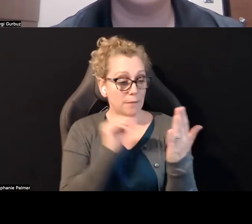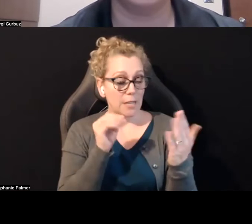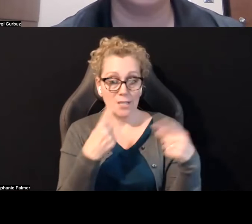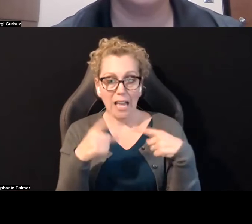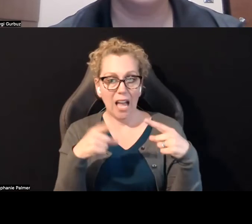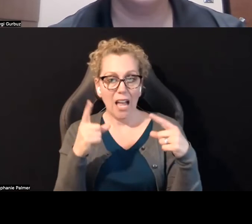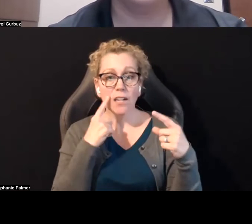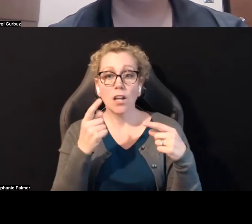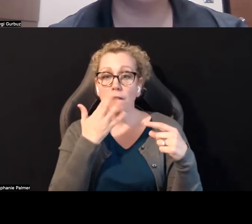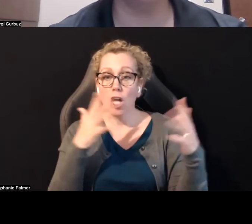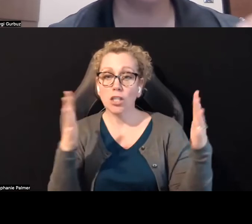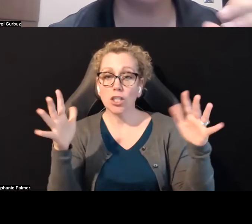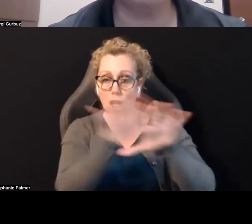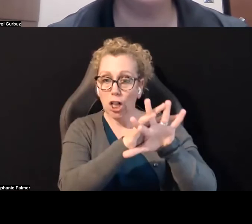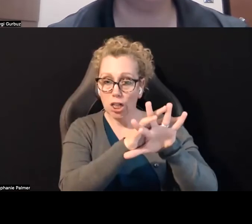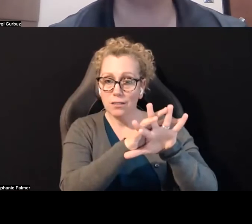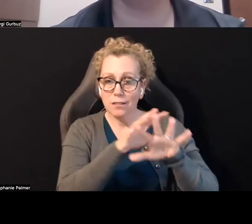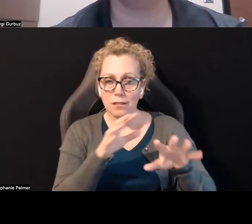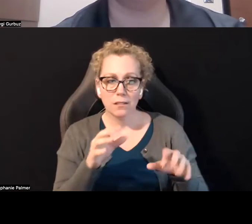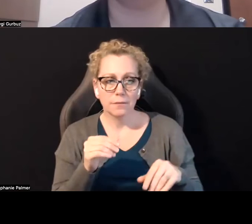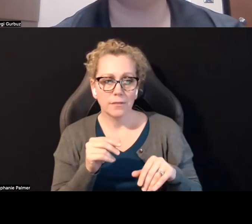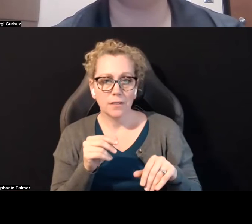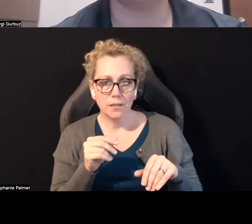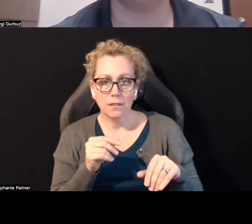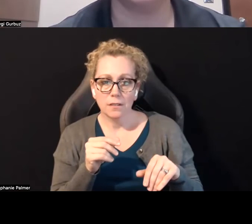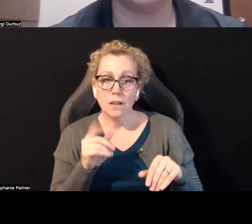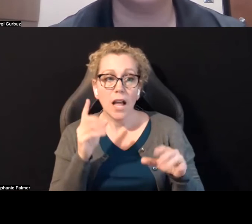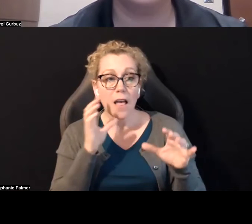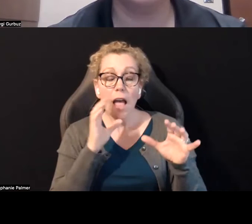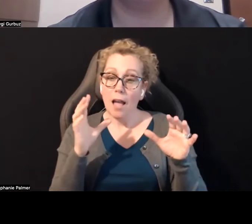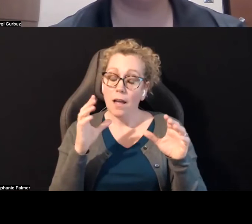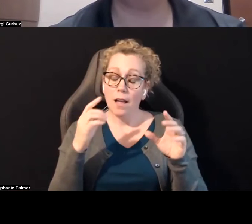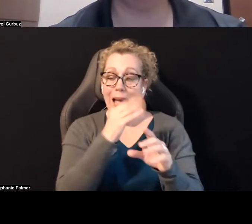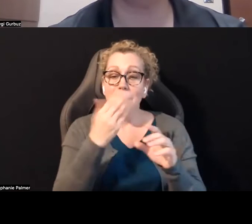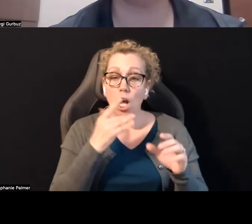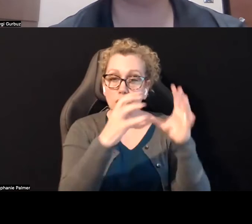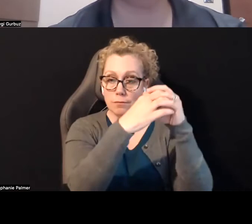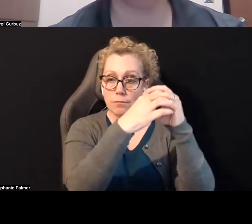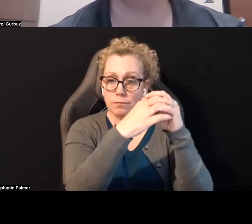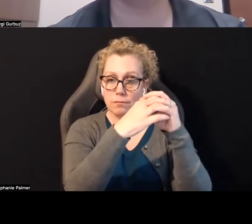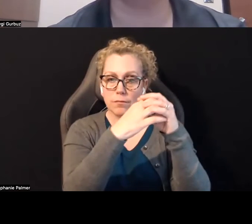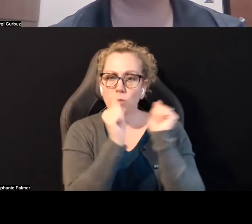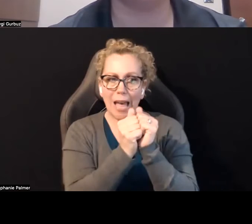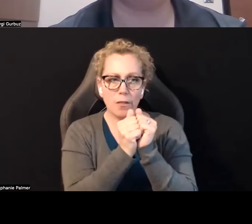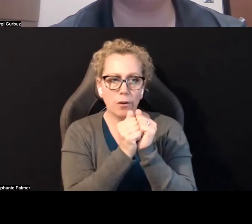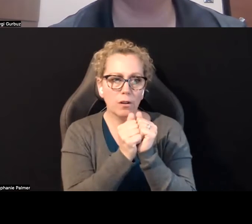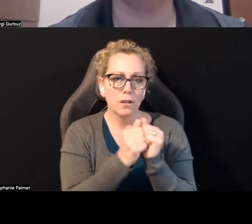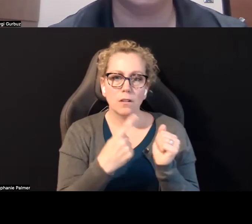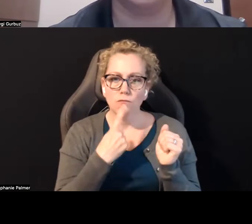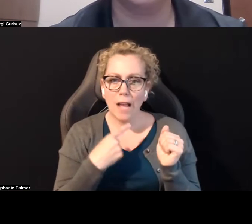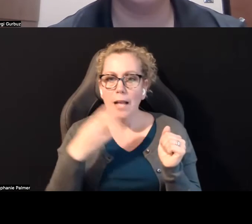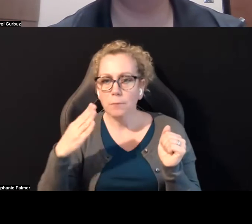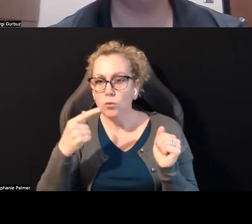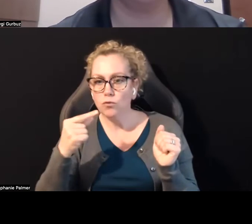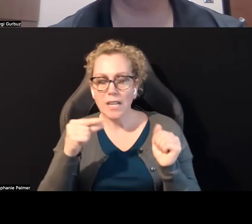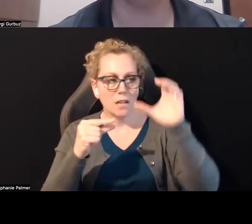clump. The colors clumping is a good thing for recognition, because it means that it's easier to draw a